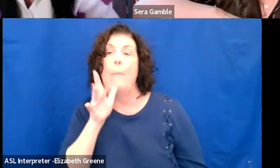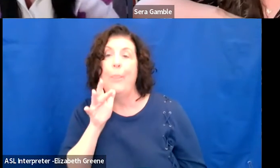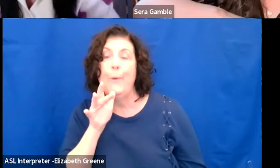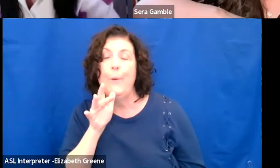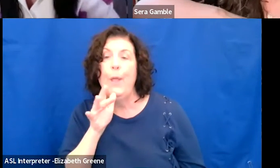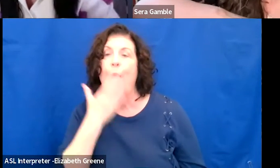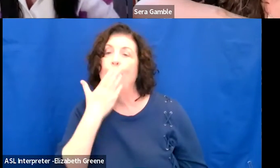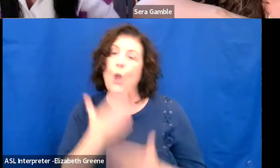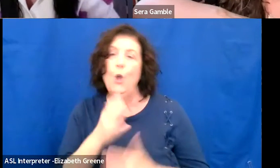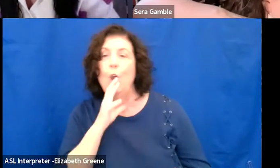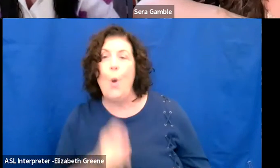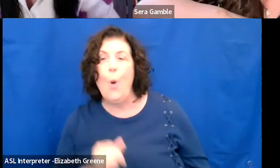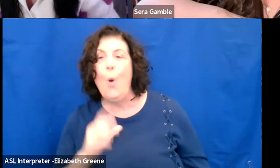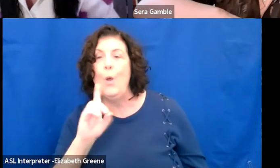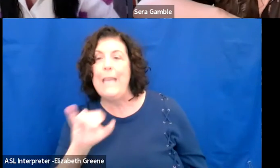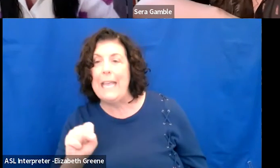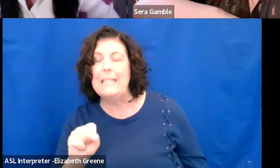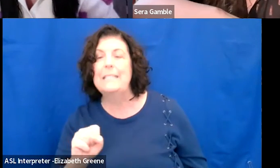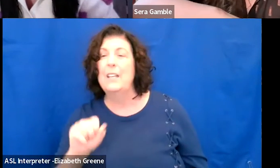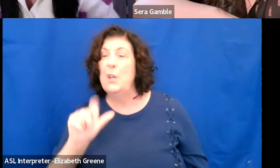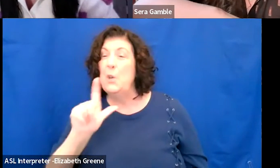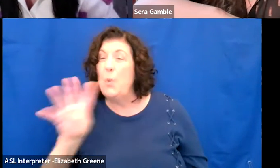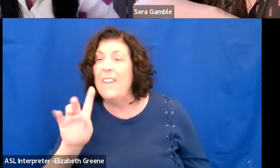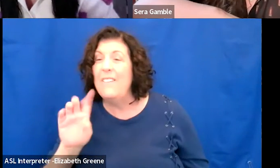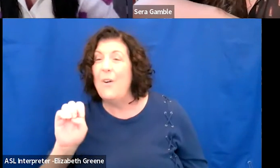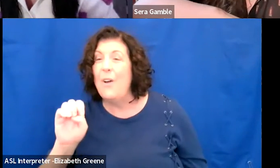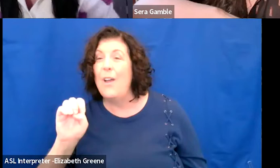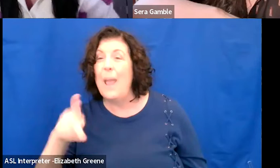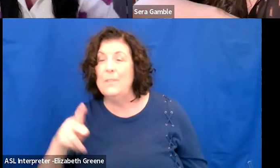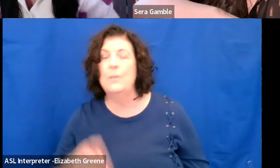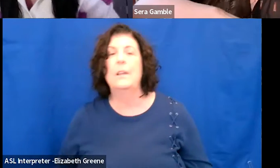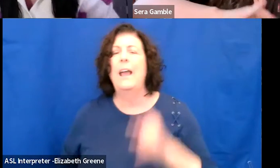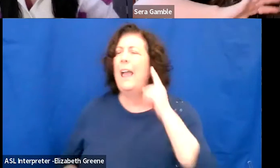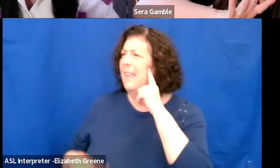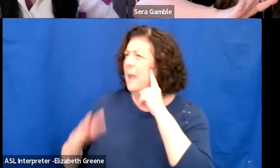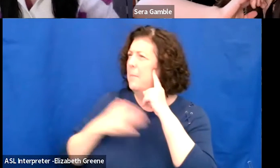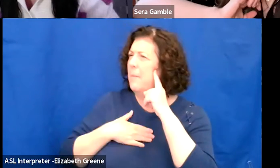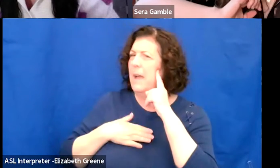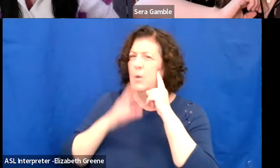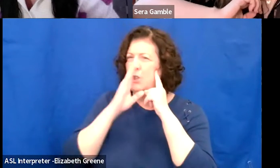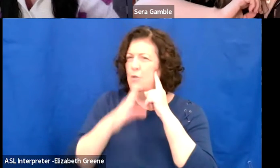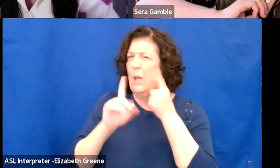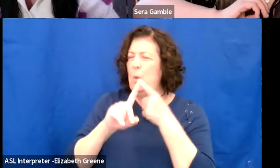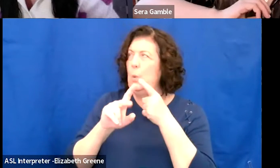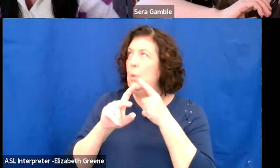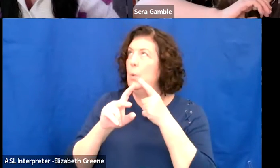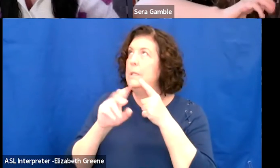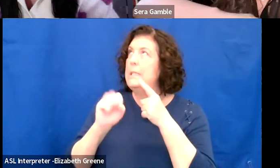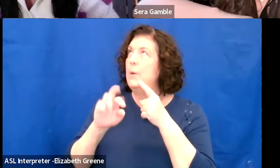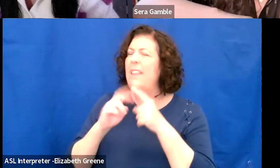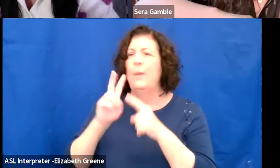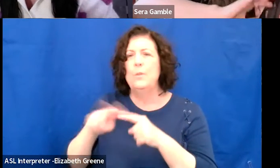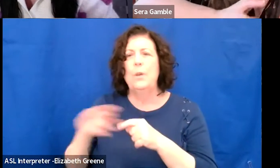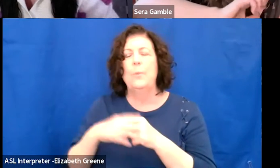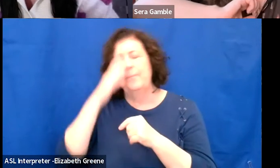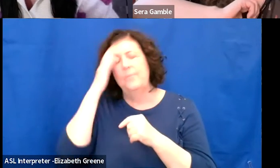the good old days. I'm going to say this straight to series thing. I'm going to try not to be too editorial when I say this, because basically some of the